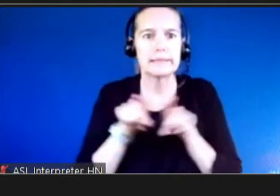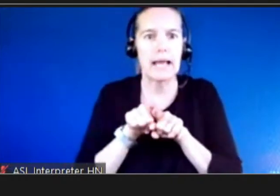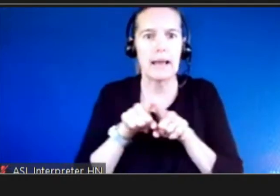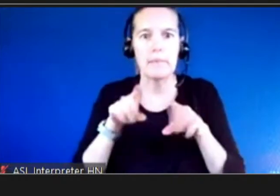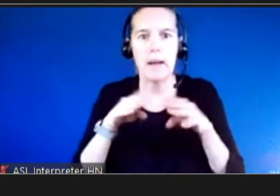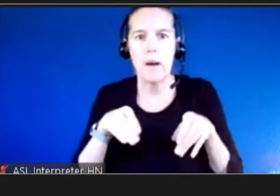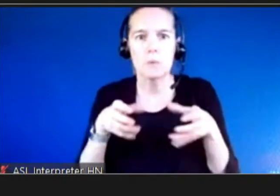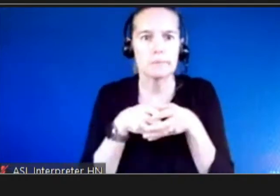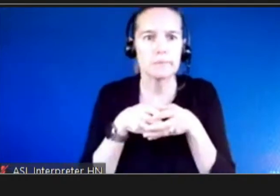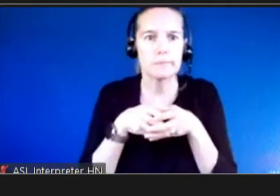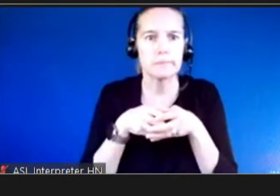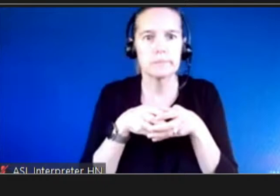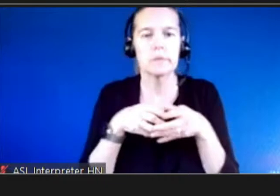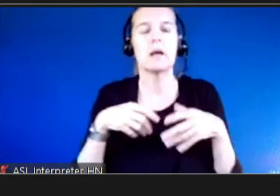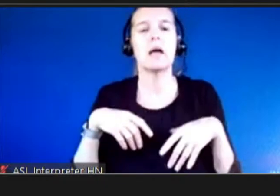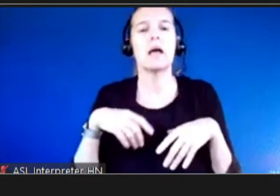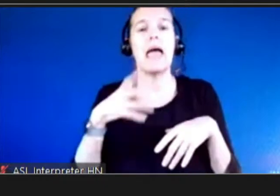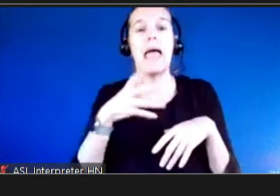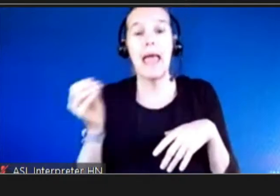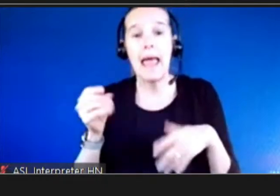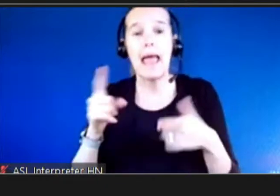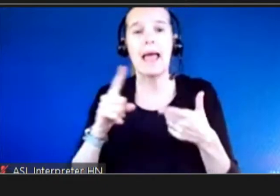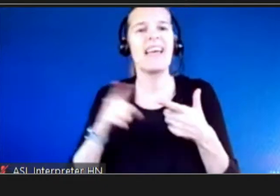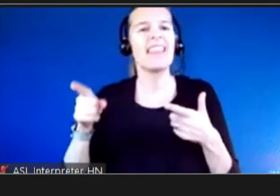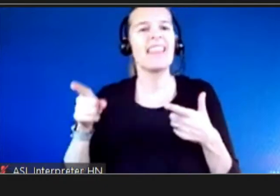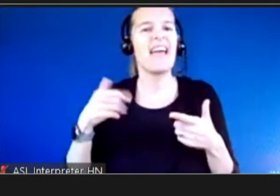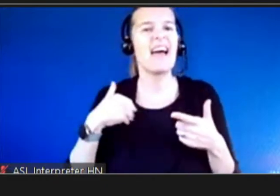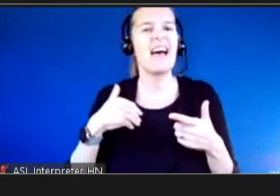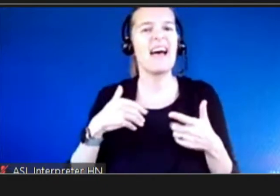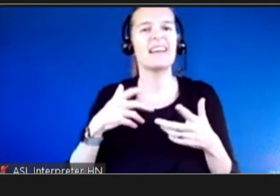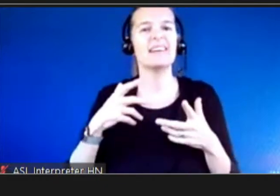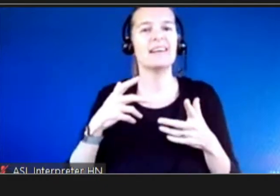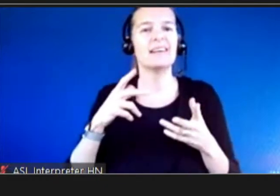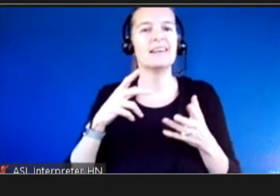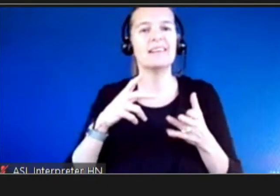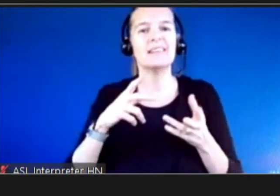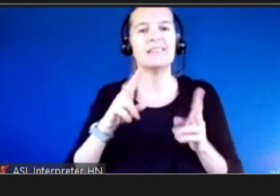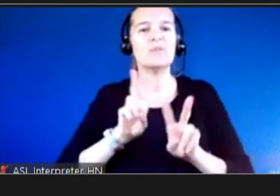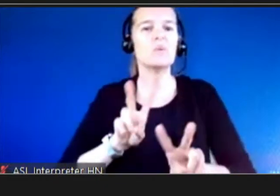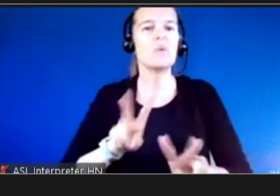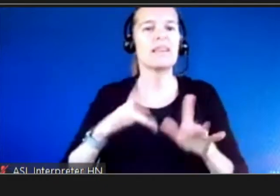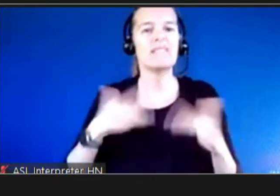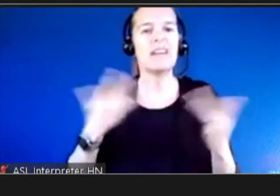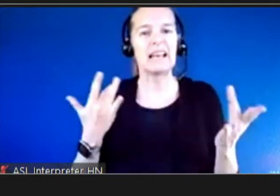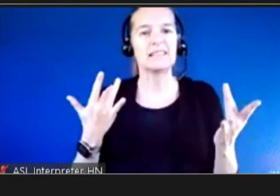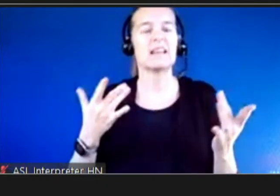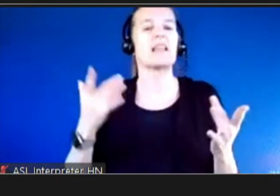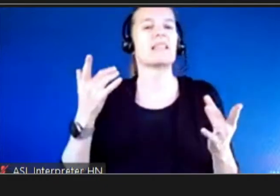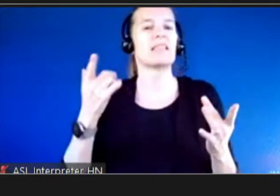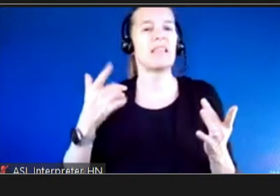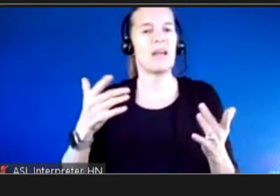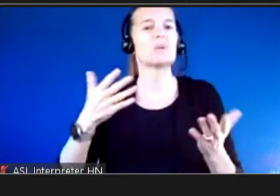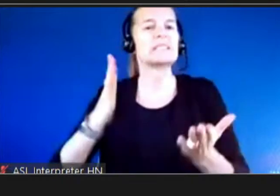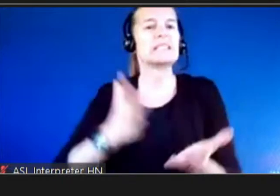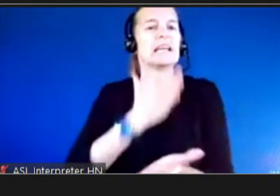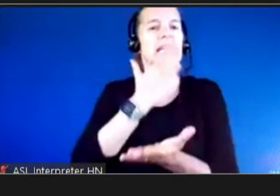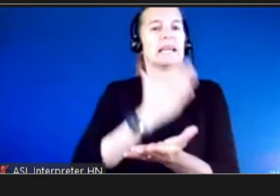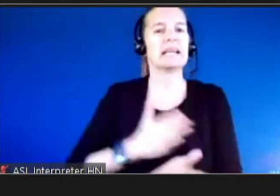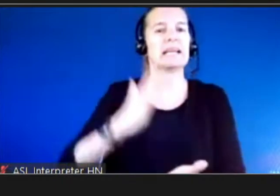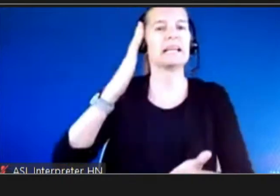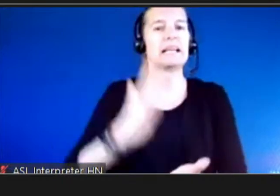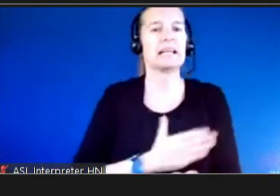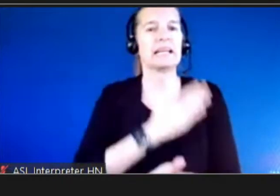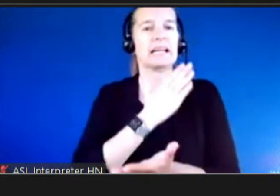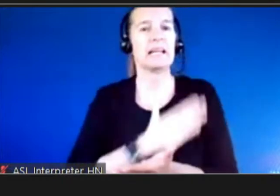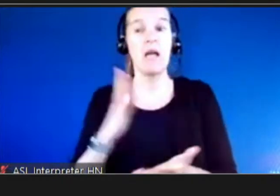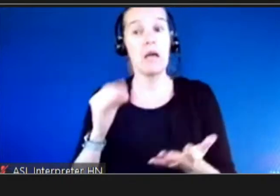an event that a memorial event where there was singing, and individuals did diligent